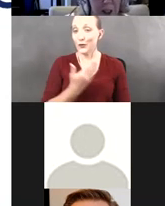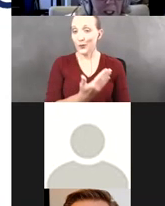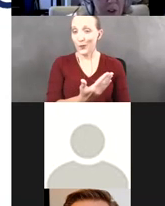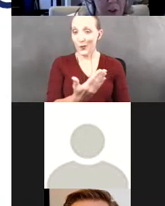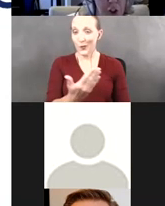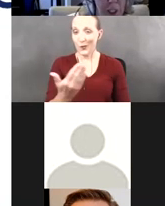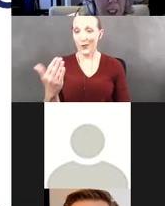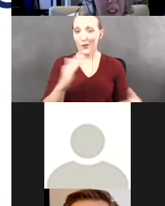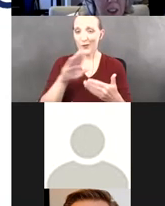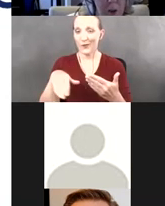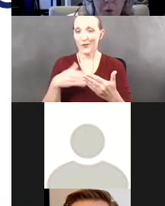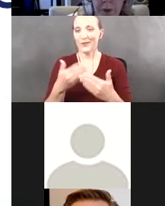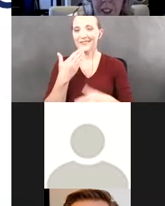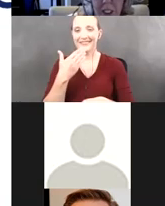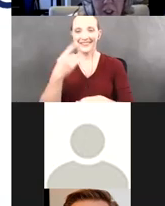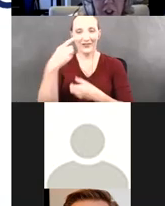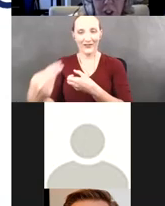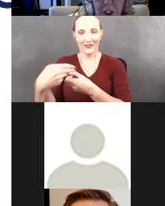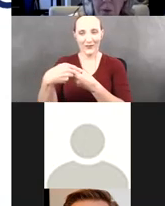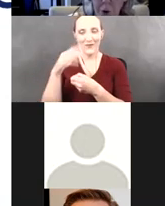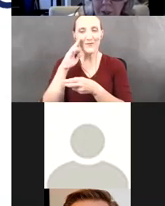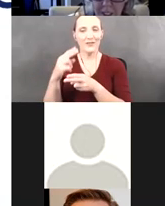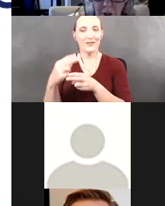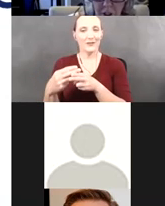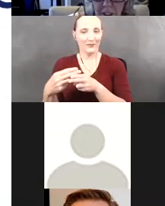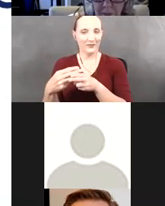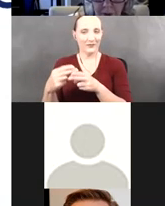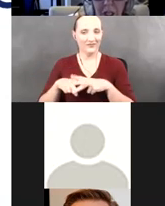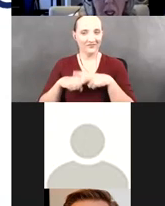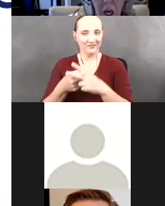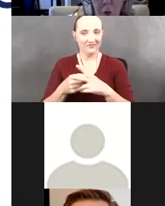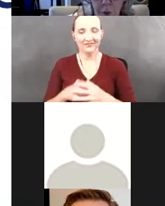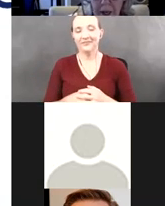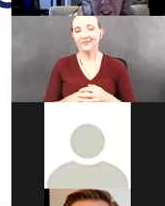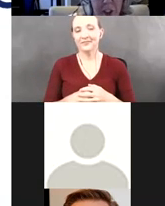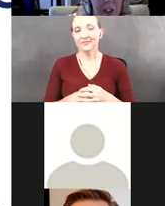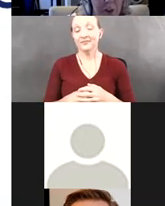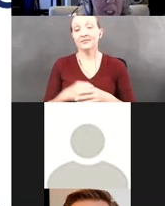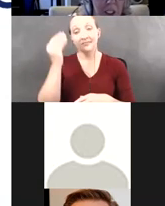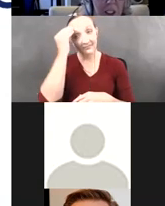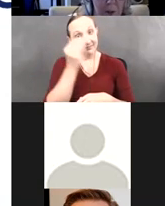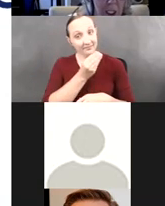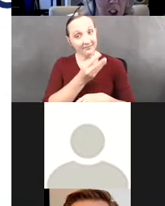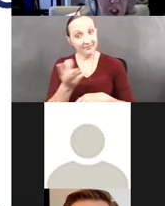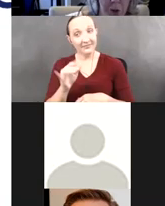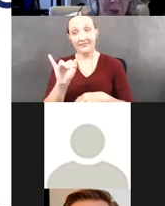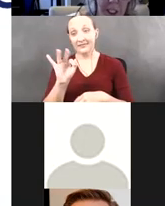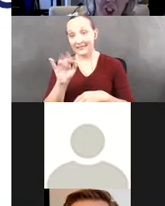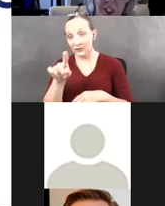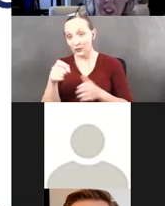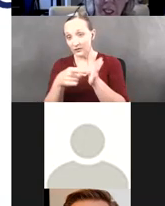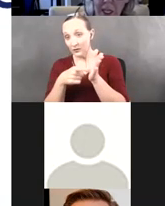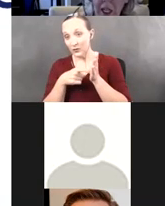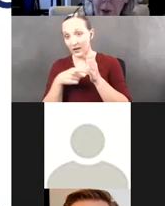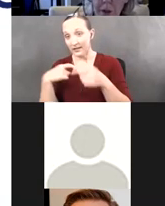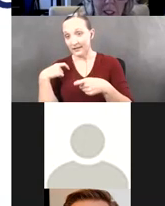Everybody, thank you for Buenos joining días a us. We todos. will be Gracias getting por started acompañarnos. momentarily. Vamos a A empezar en unos reminder, if you momentos. need Un Spanish recordatorio, interpretation